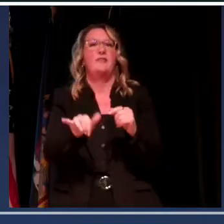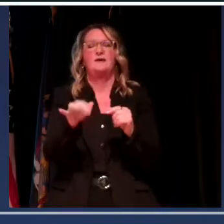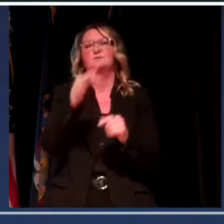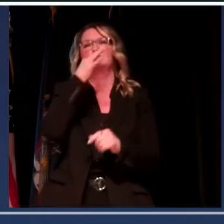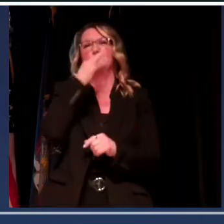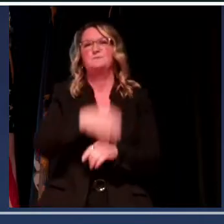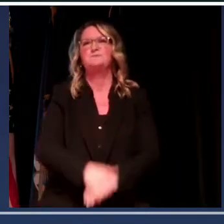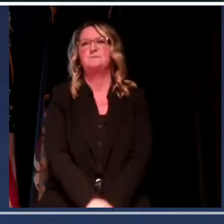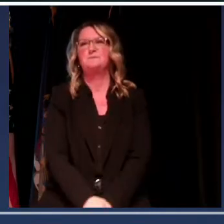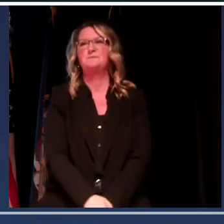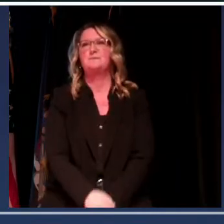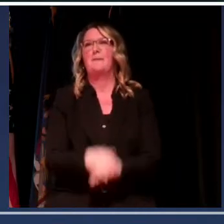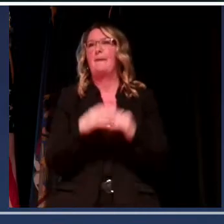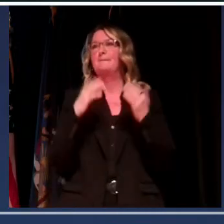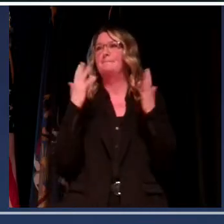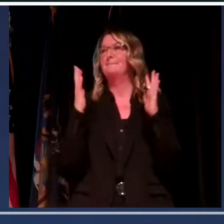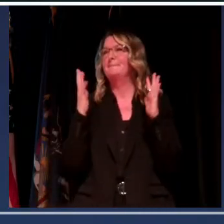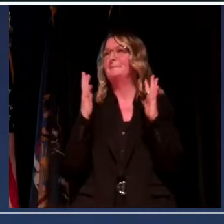soon.